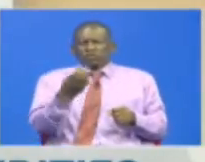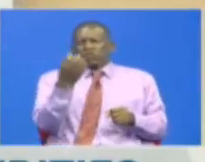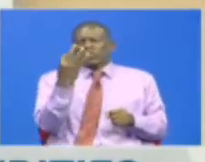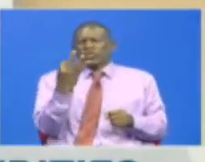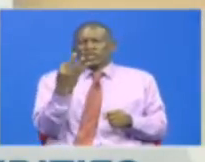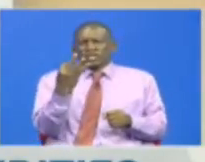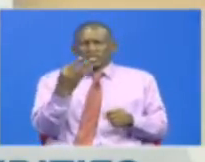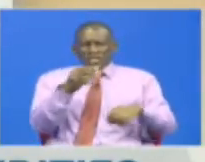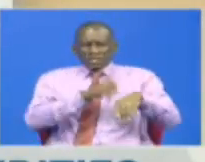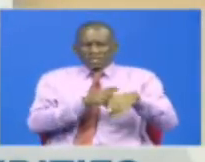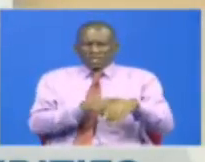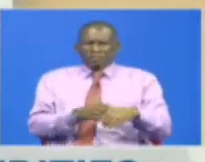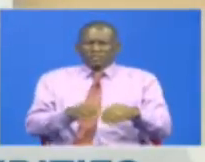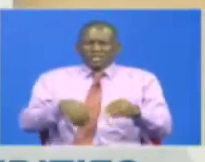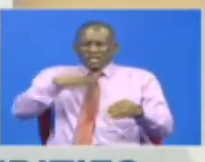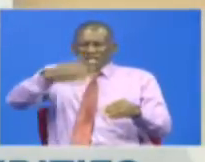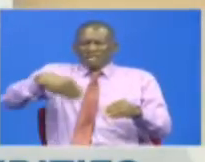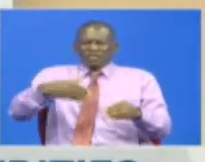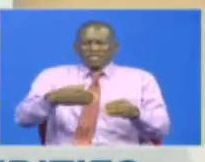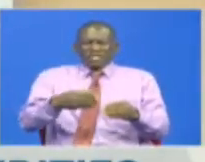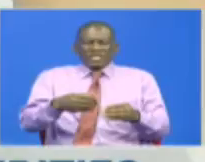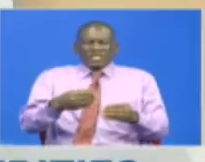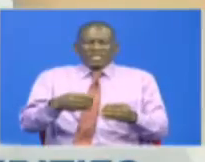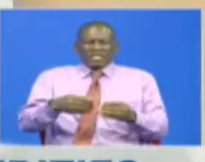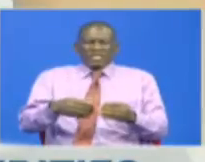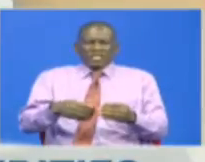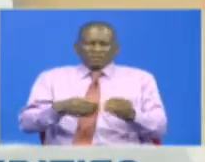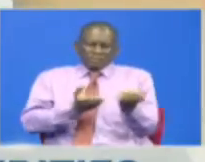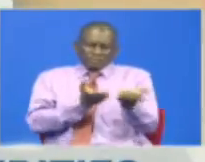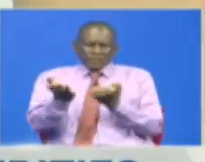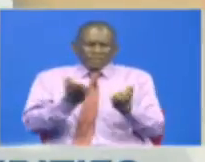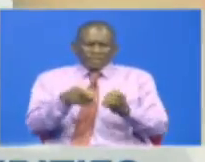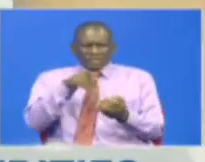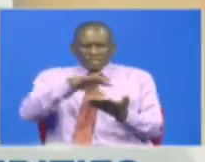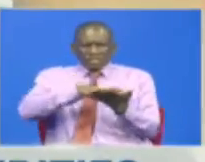turnover coming out of this particular framework.